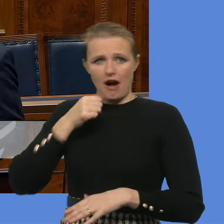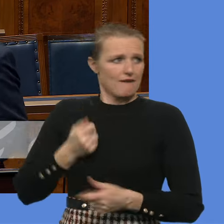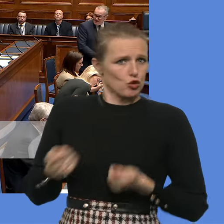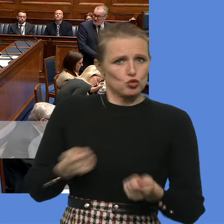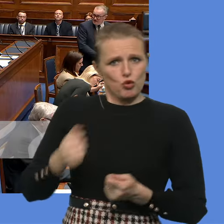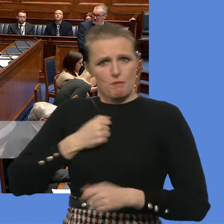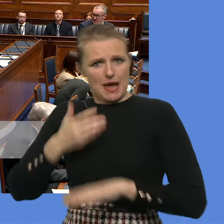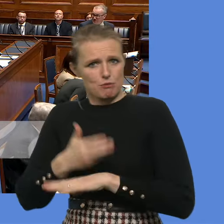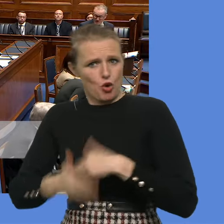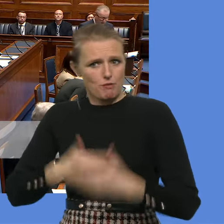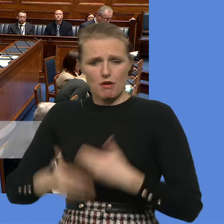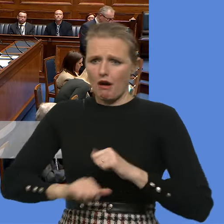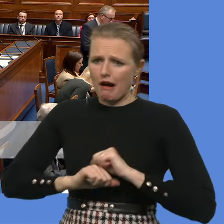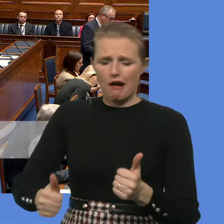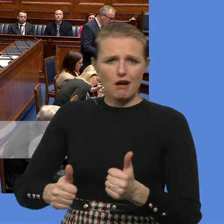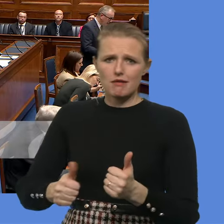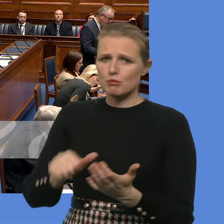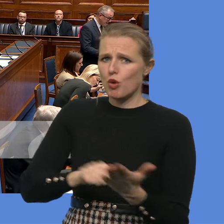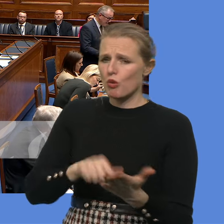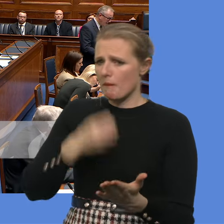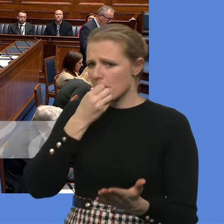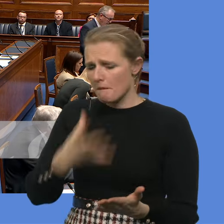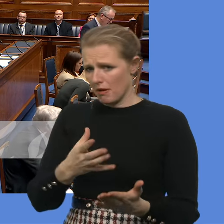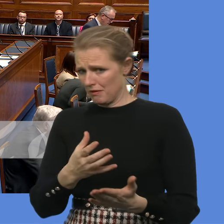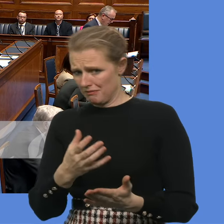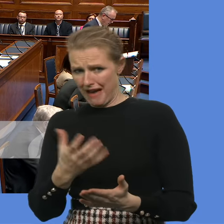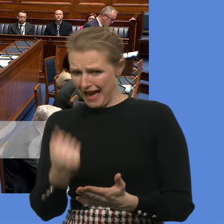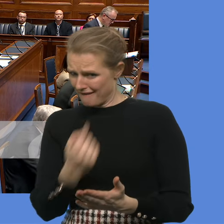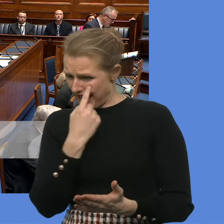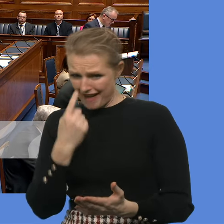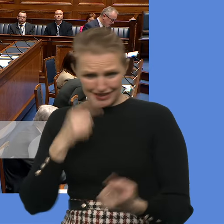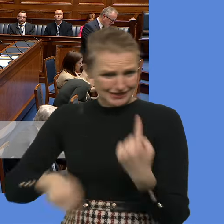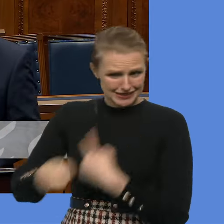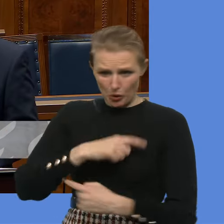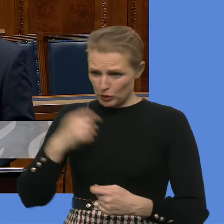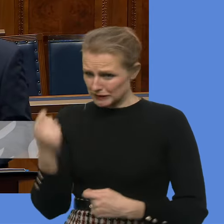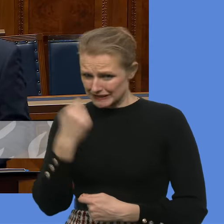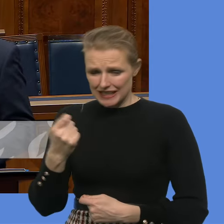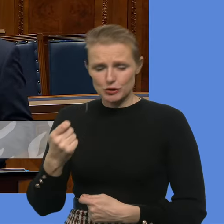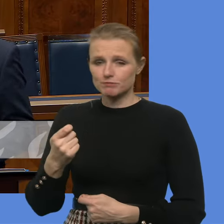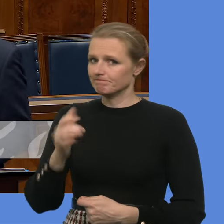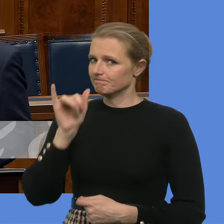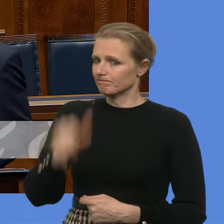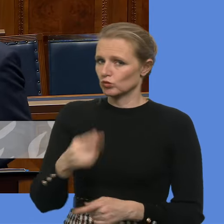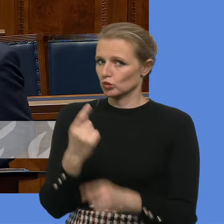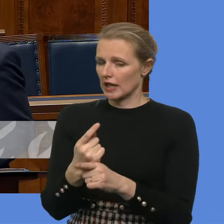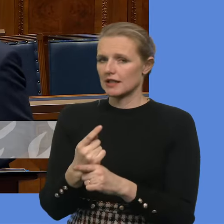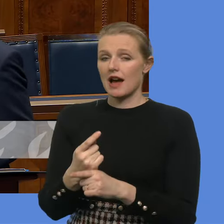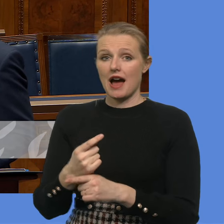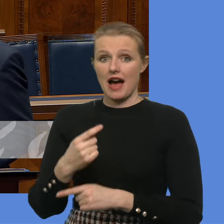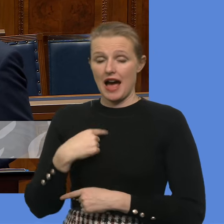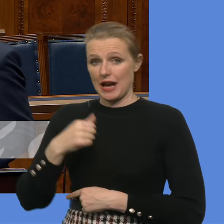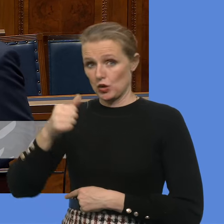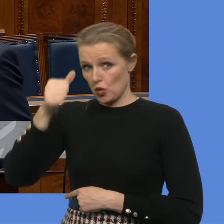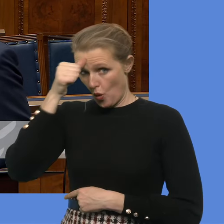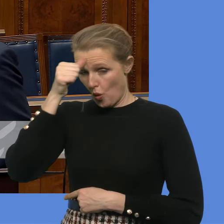own employment is undoubtedly evident there in areas which have been successful. So I have been alerted to the fact that